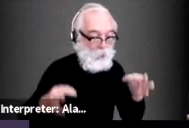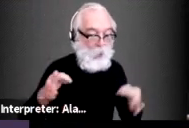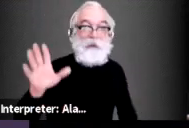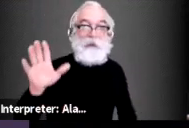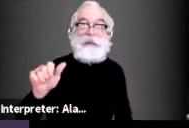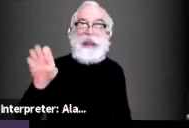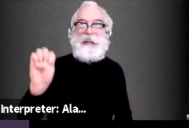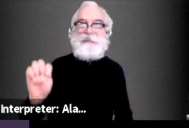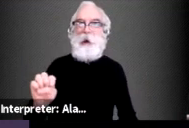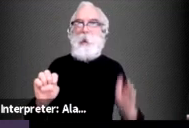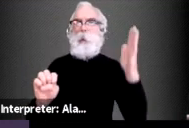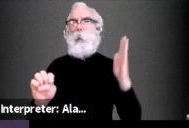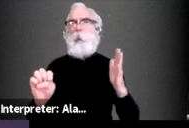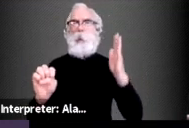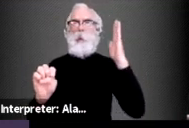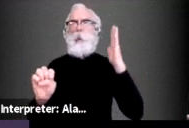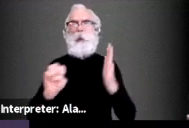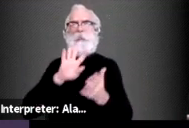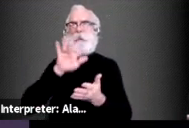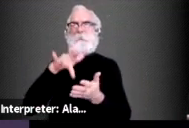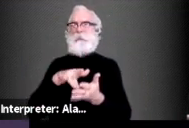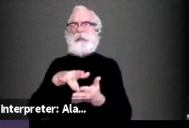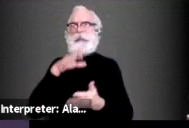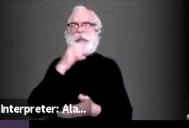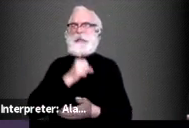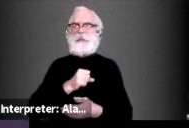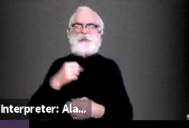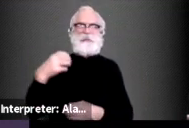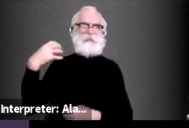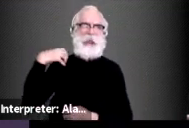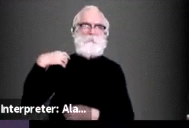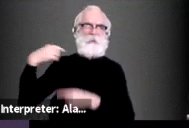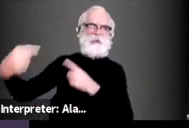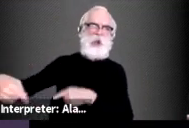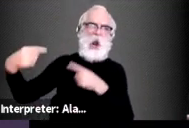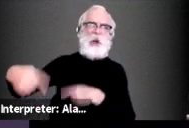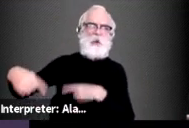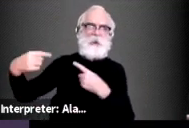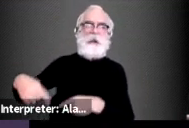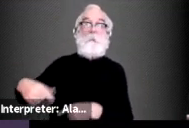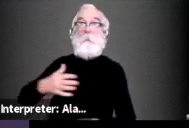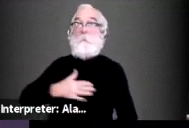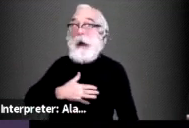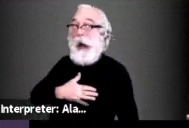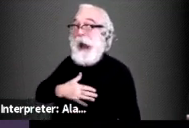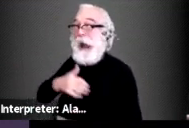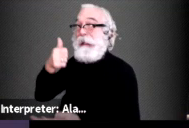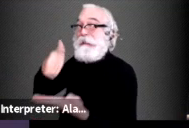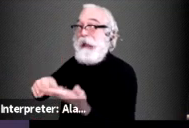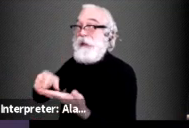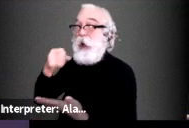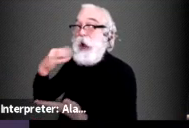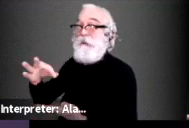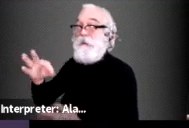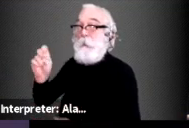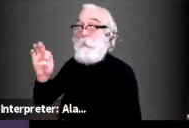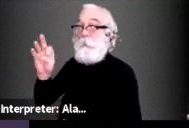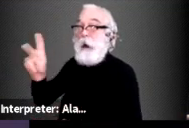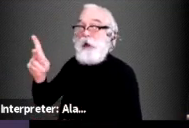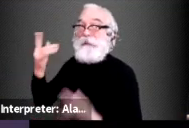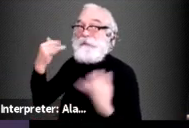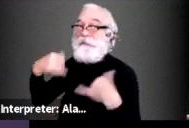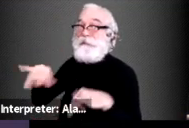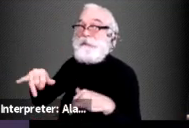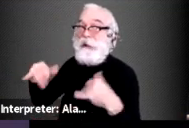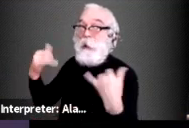Middle Ages where captains are arguing that their letter of marque was still in play, even if